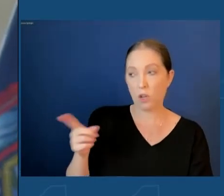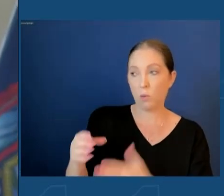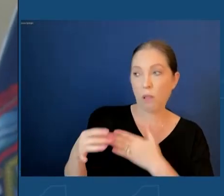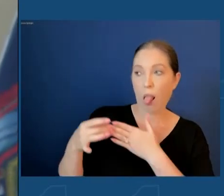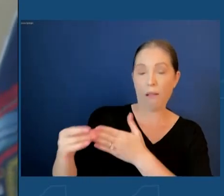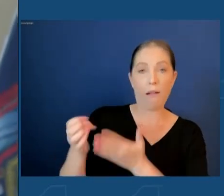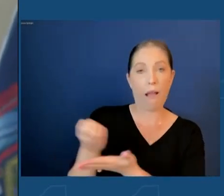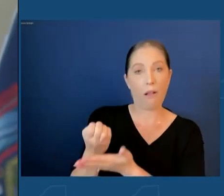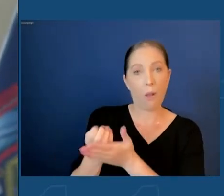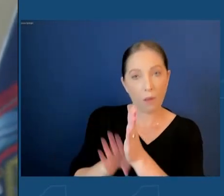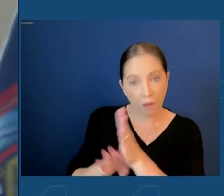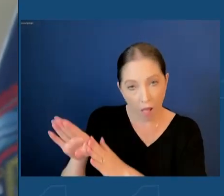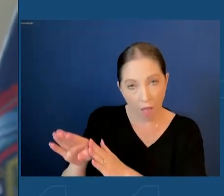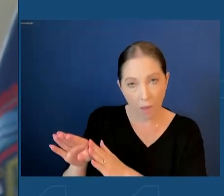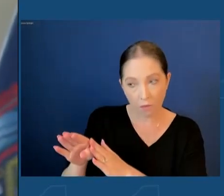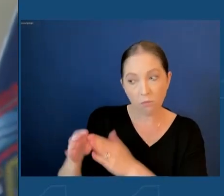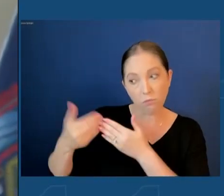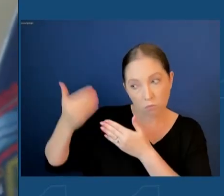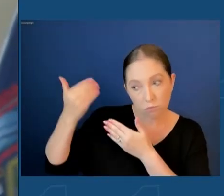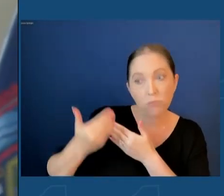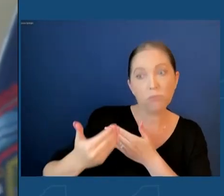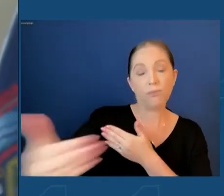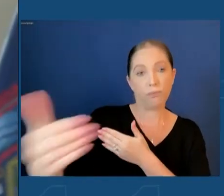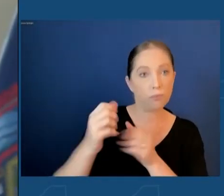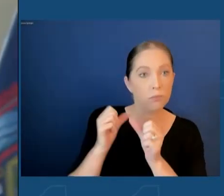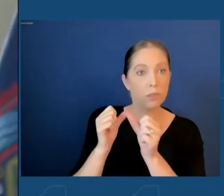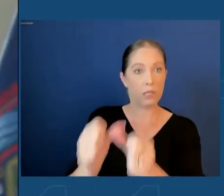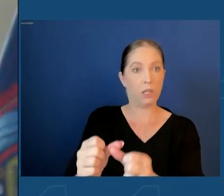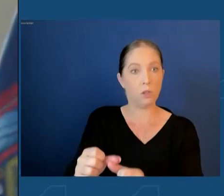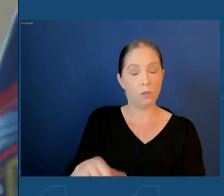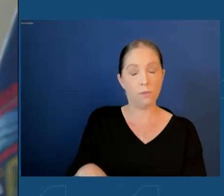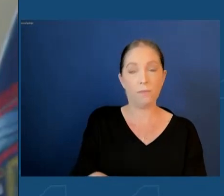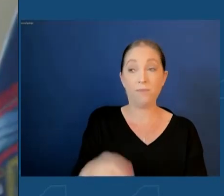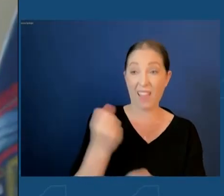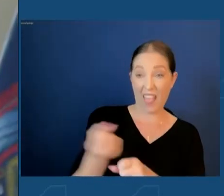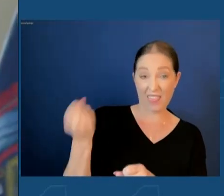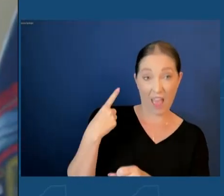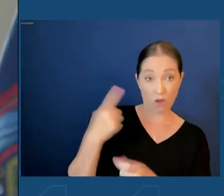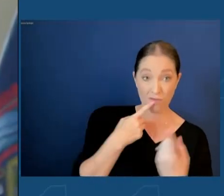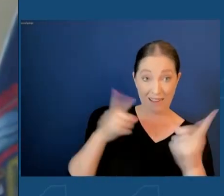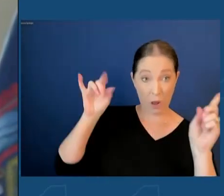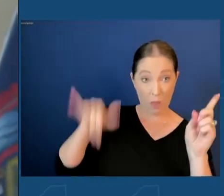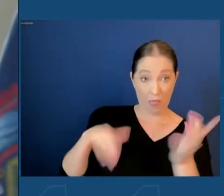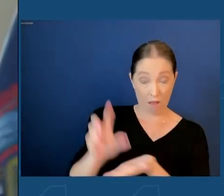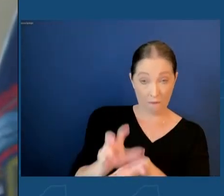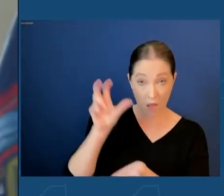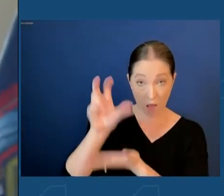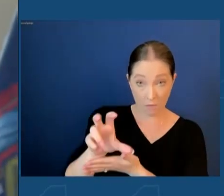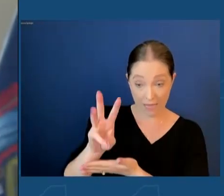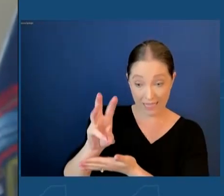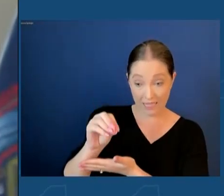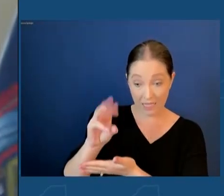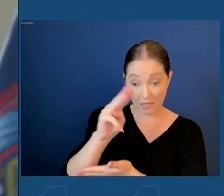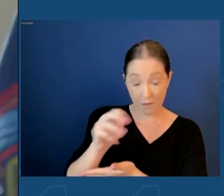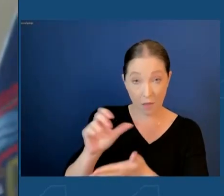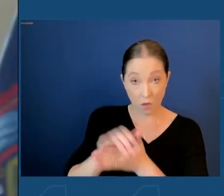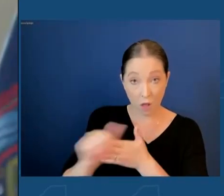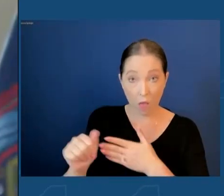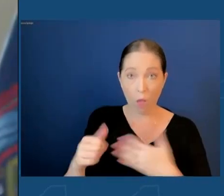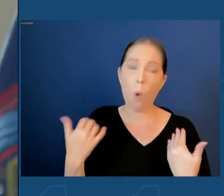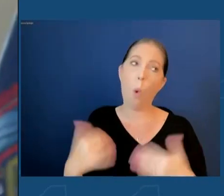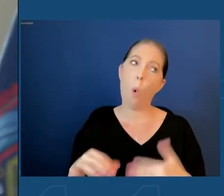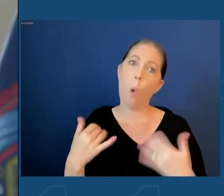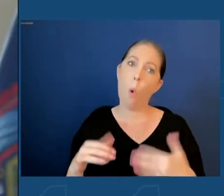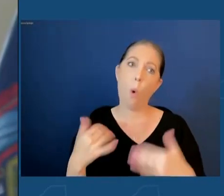it has continued on. And this investment that she announced last year of $60 million is another thing that's going to be a huge shot in